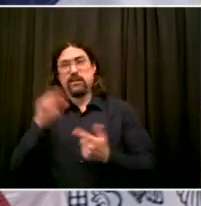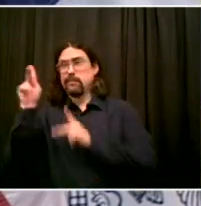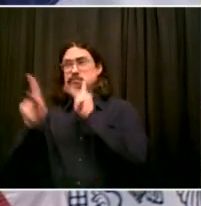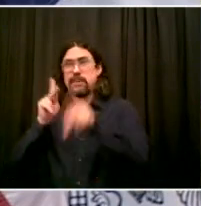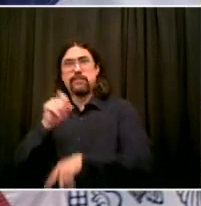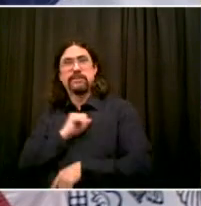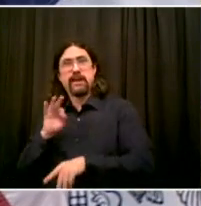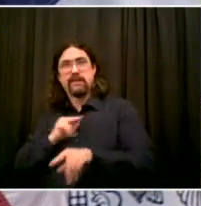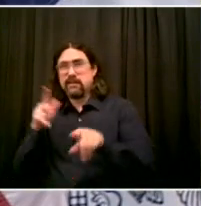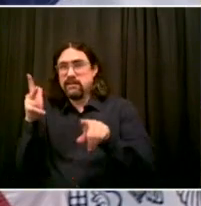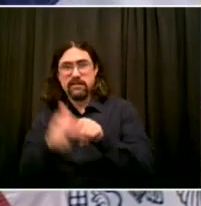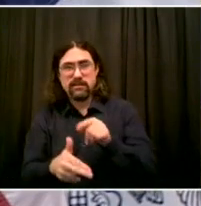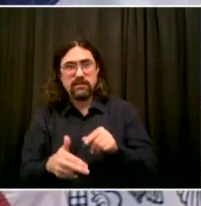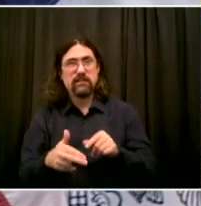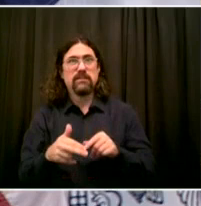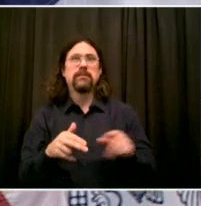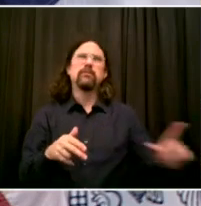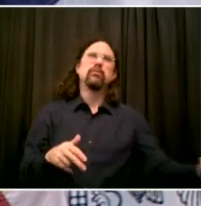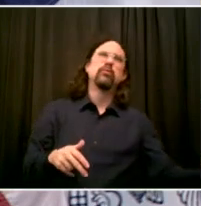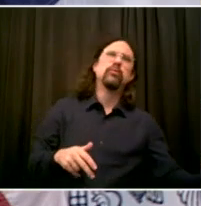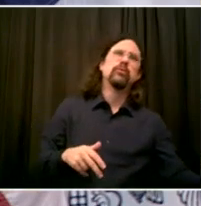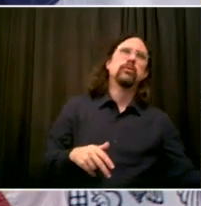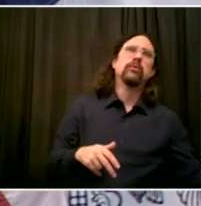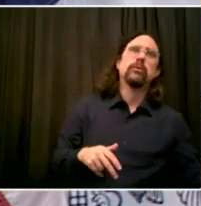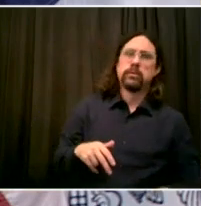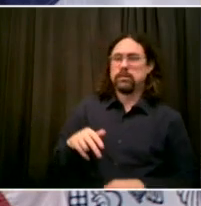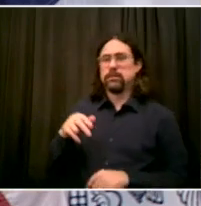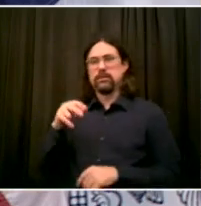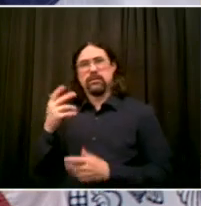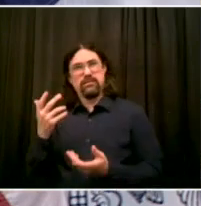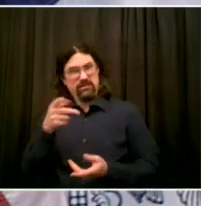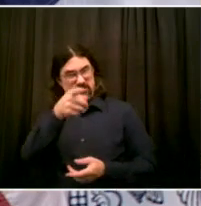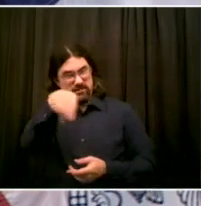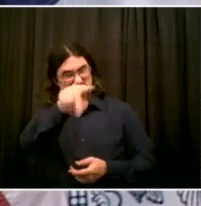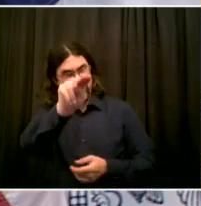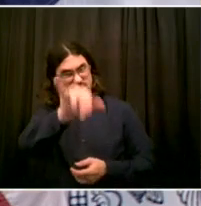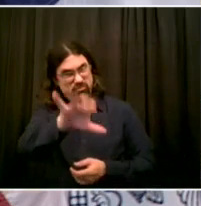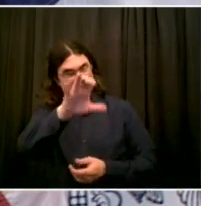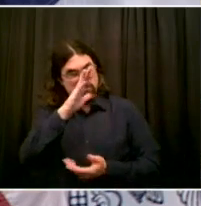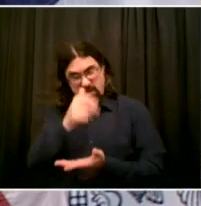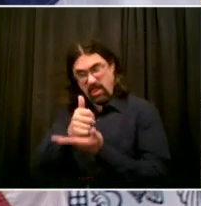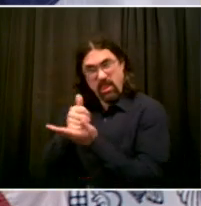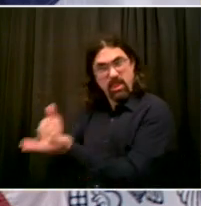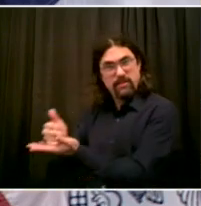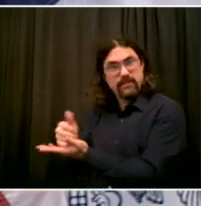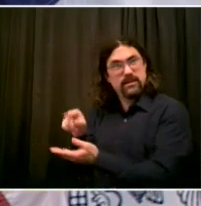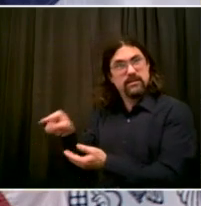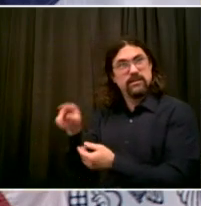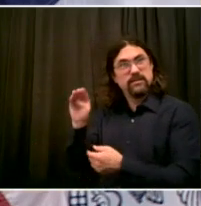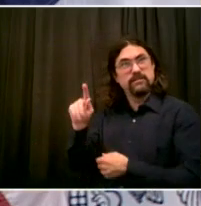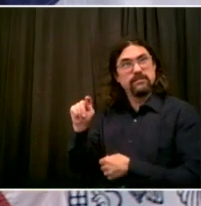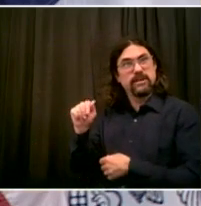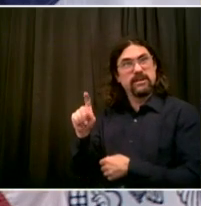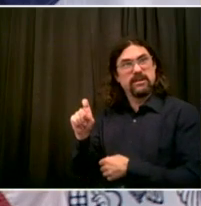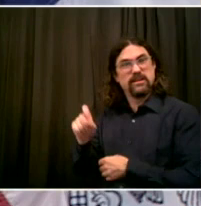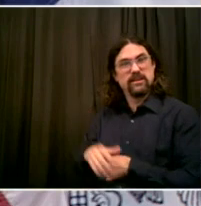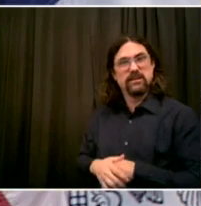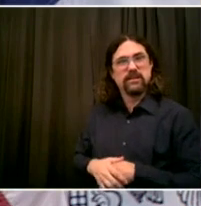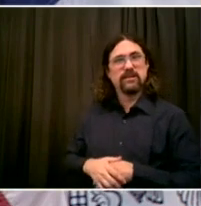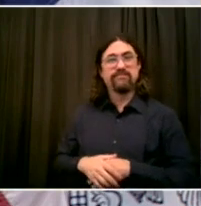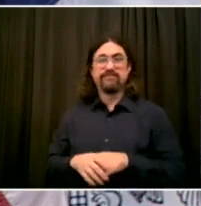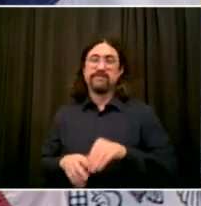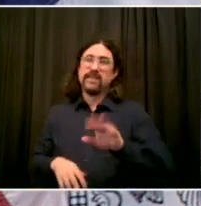It's a great question, Steve. It is not our jurisdiction, you're right, but we care deeply. I care deeply about what happens with the MTA. It